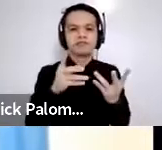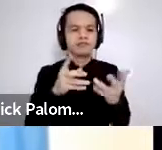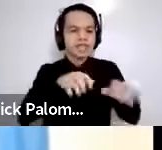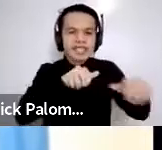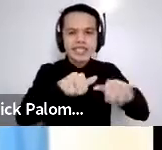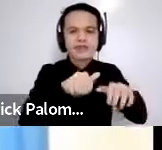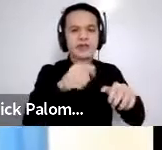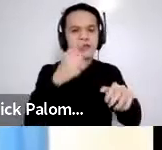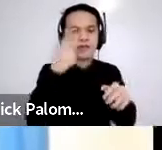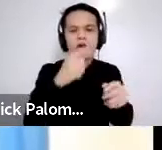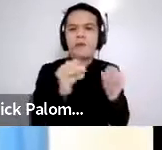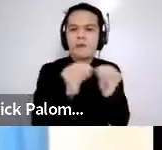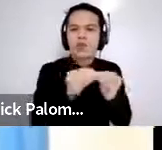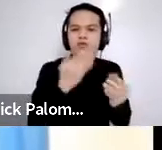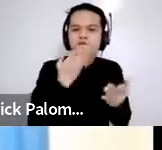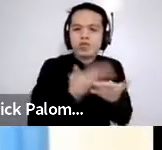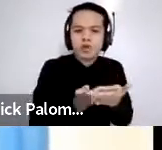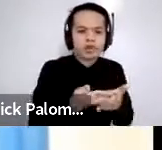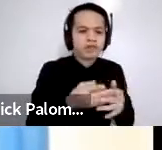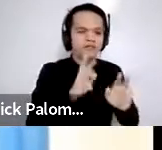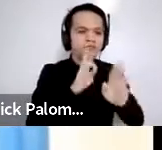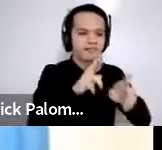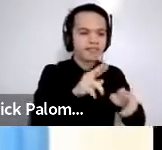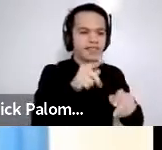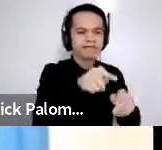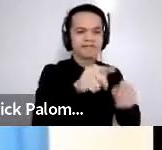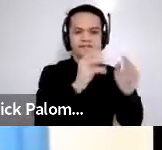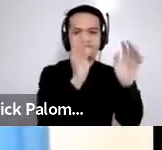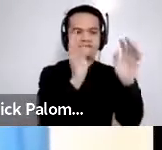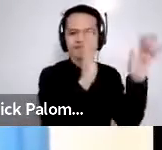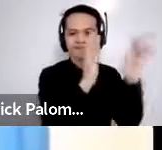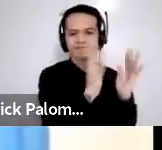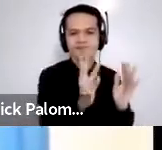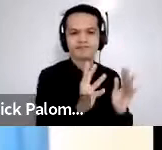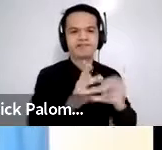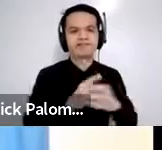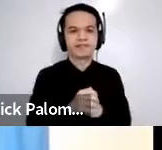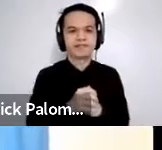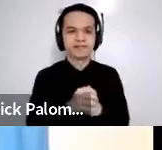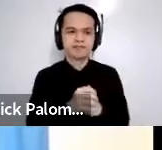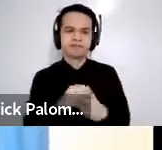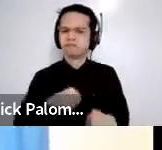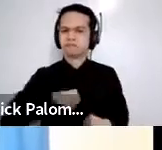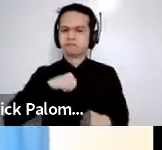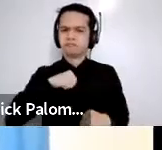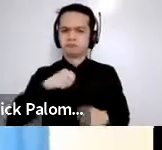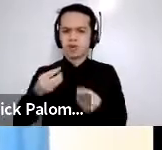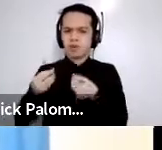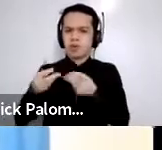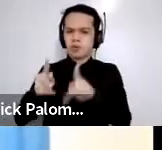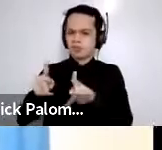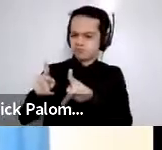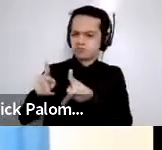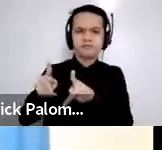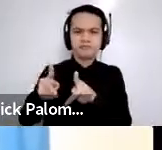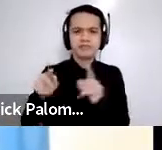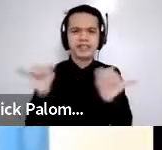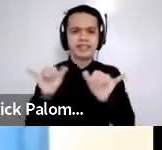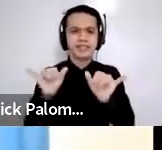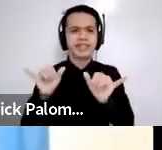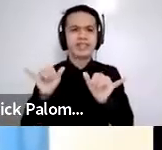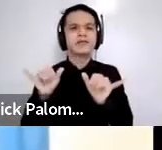natural disasters. And we are proud of such opportunity, which is part of the race against the climate